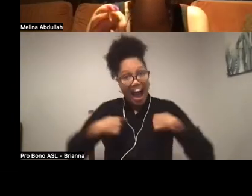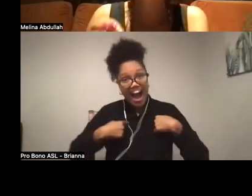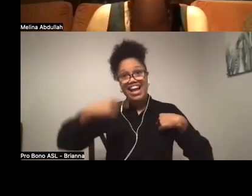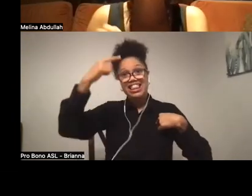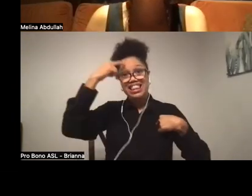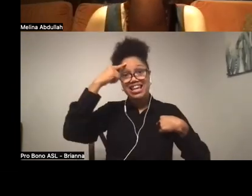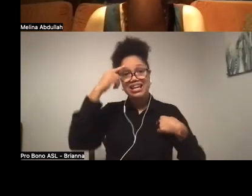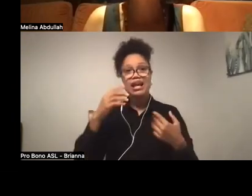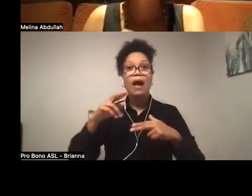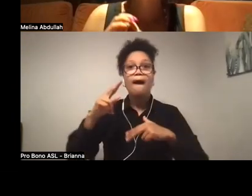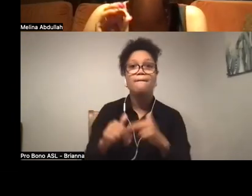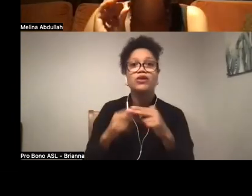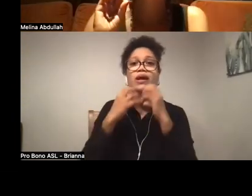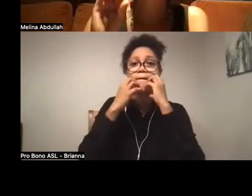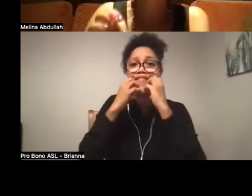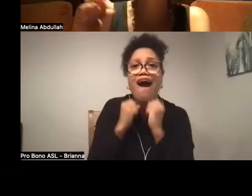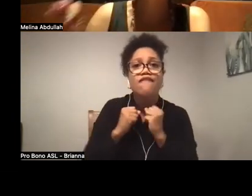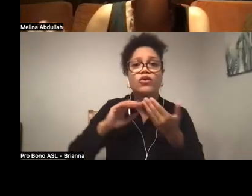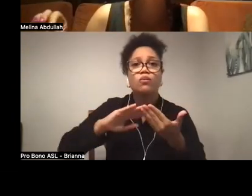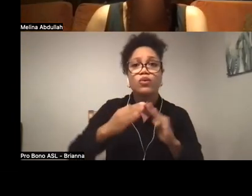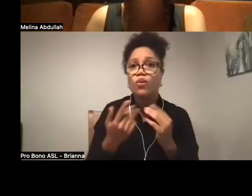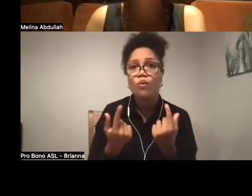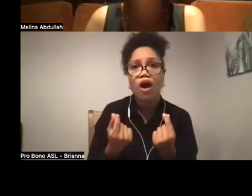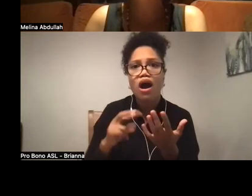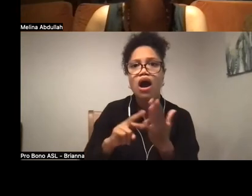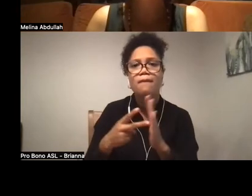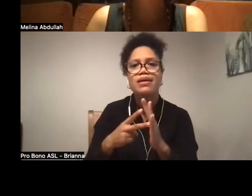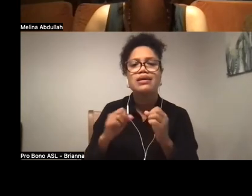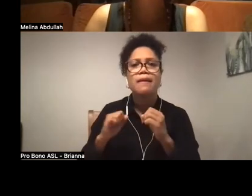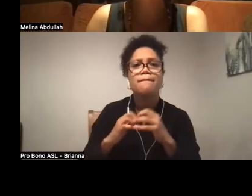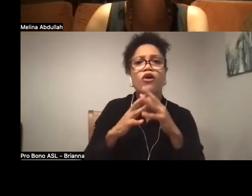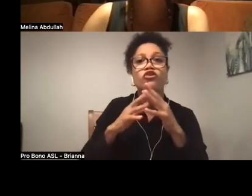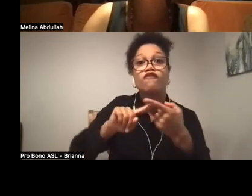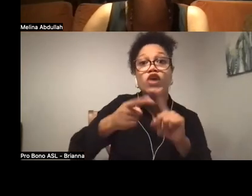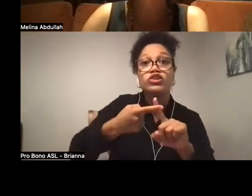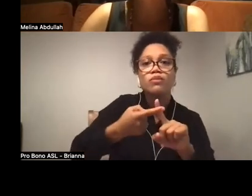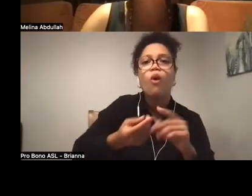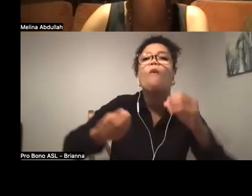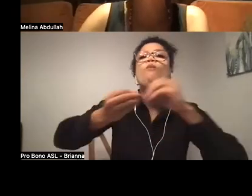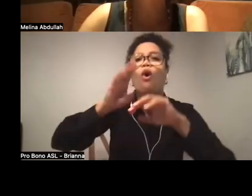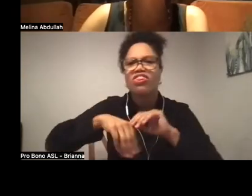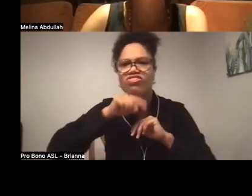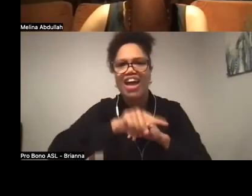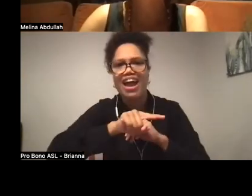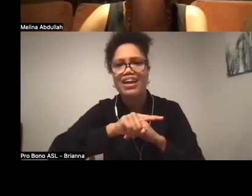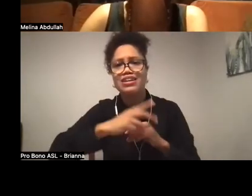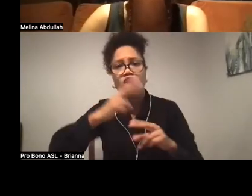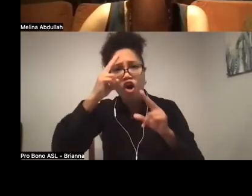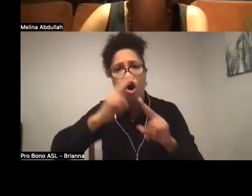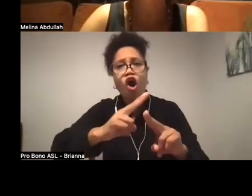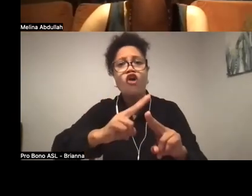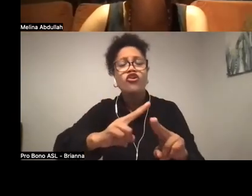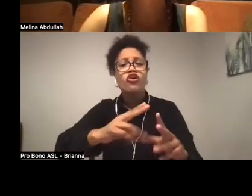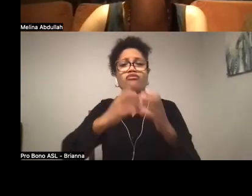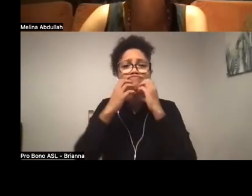building beloved community means building more than friendship. It's more than revering and honoring friendship. It's more